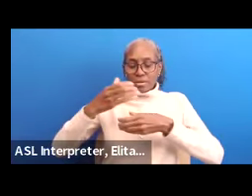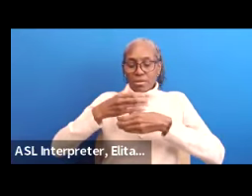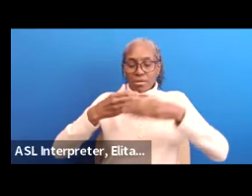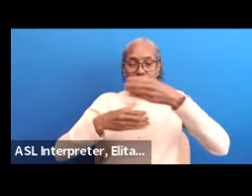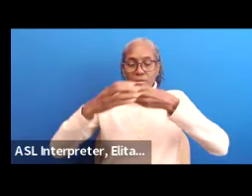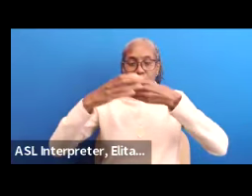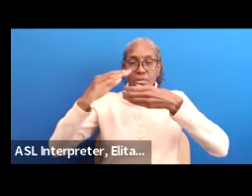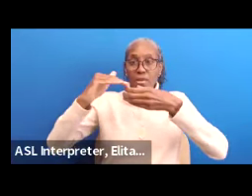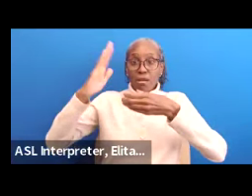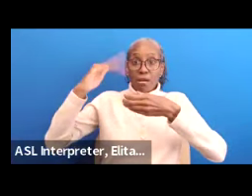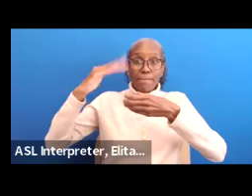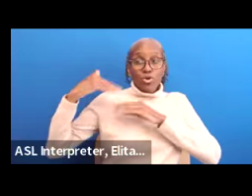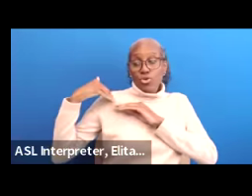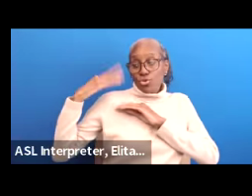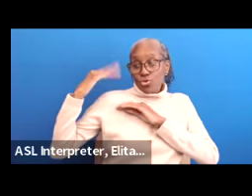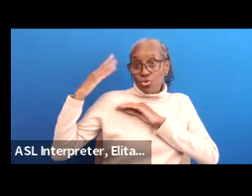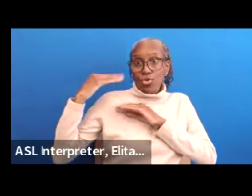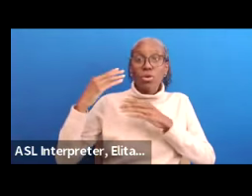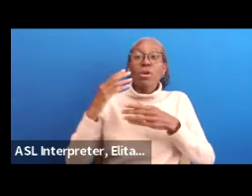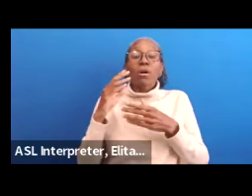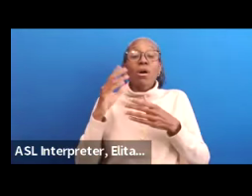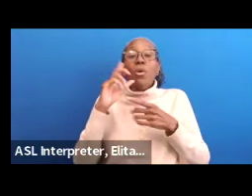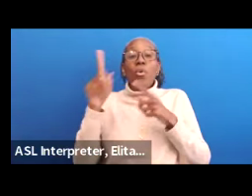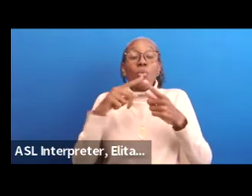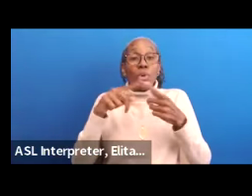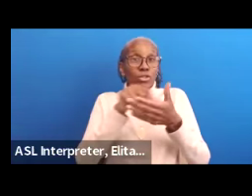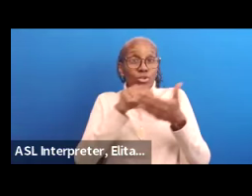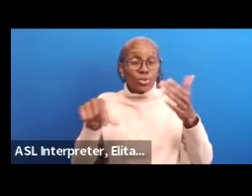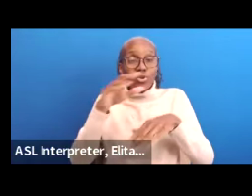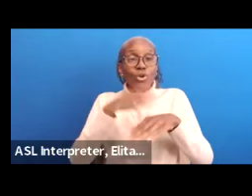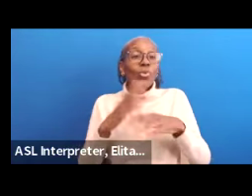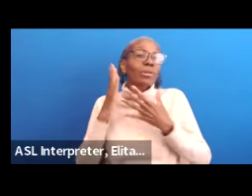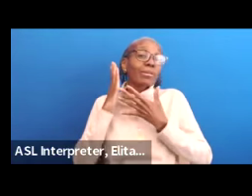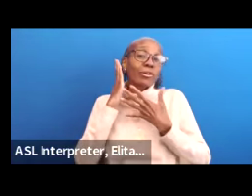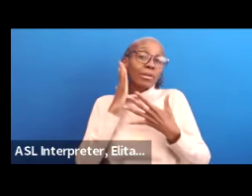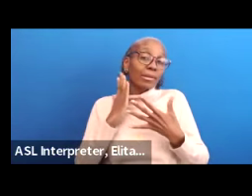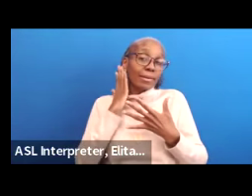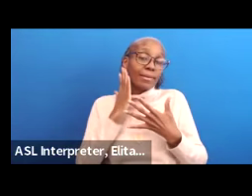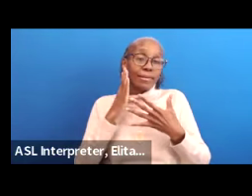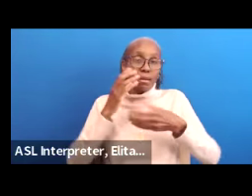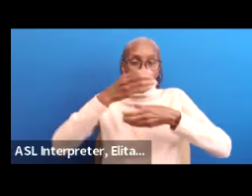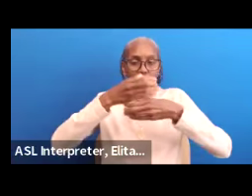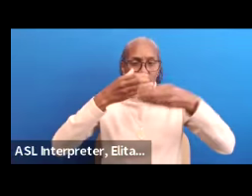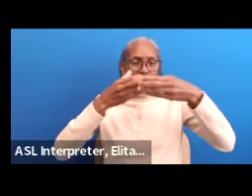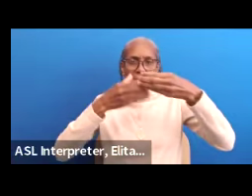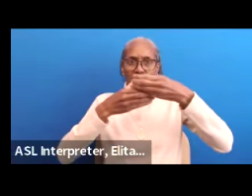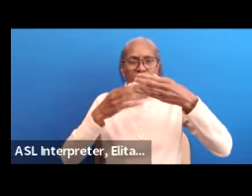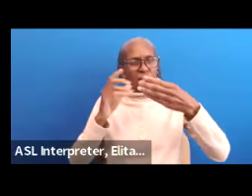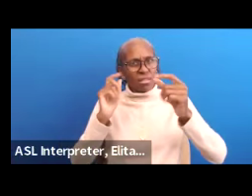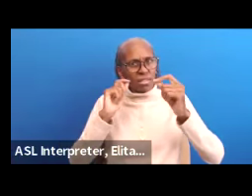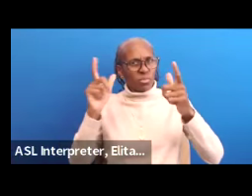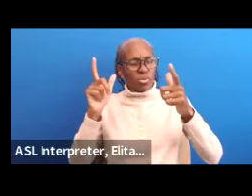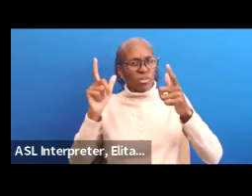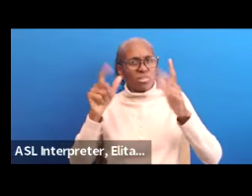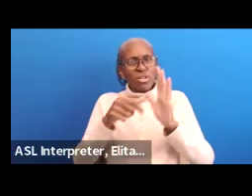cord injuries, when they have to have a surgery on their neck area. And they're always surprised to find that